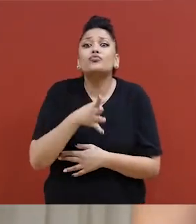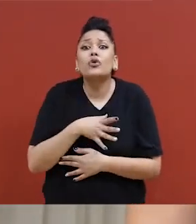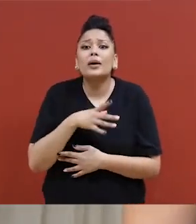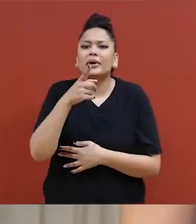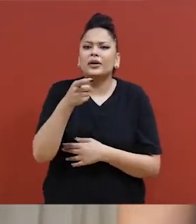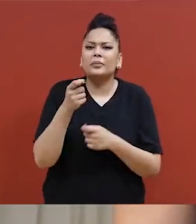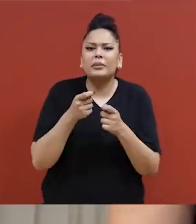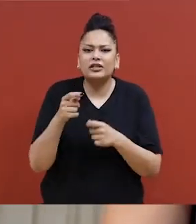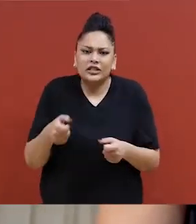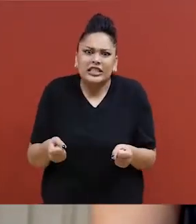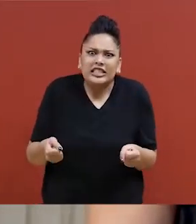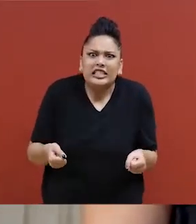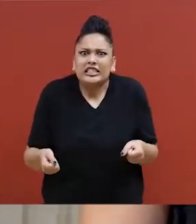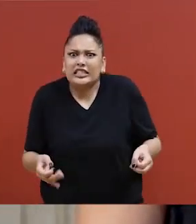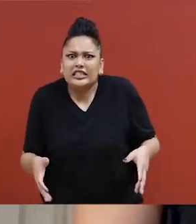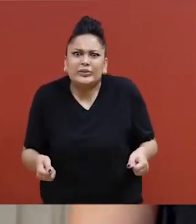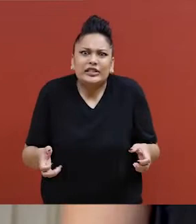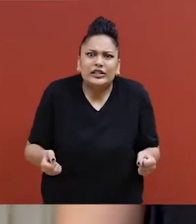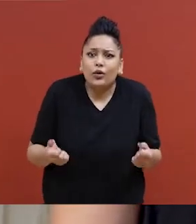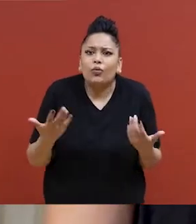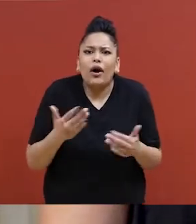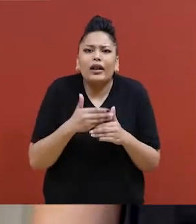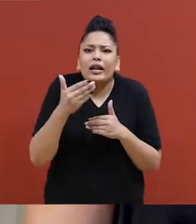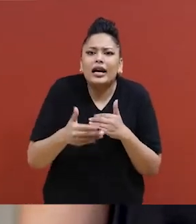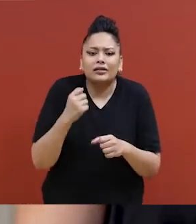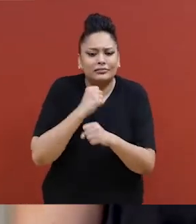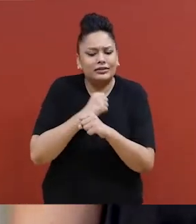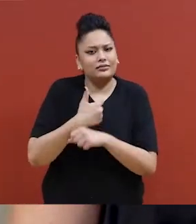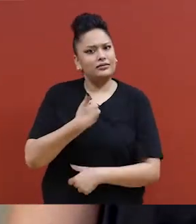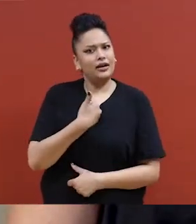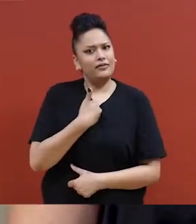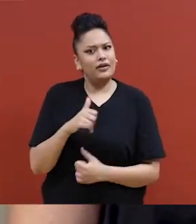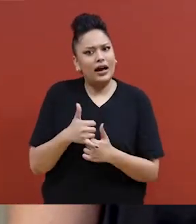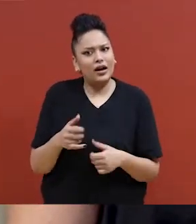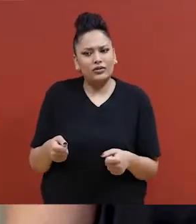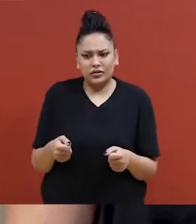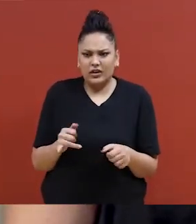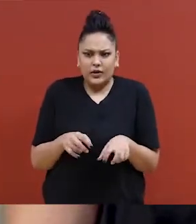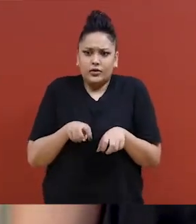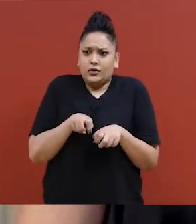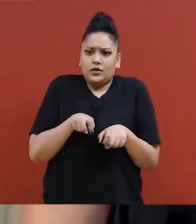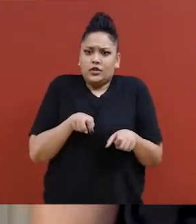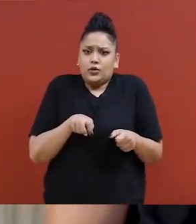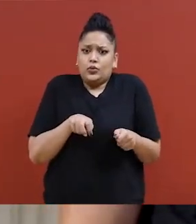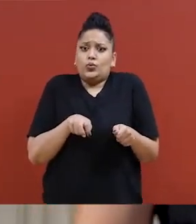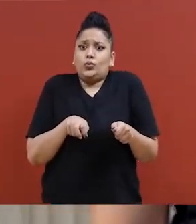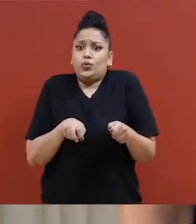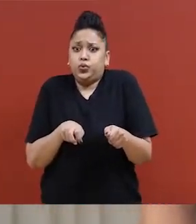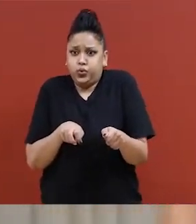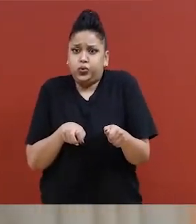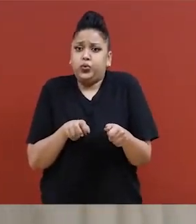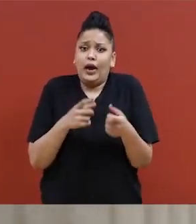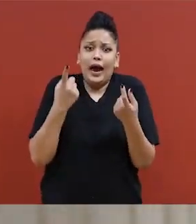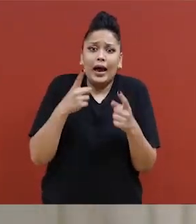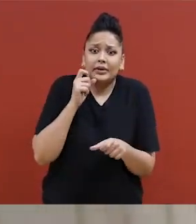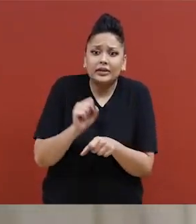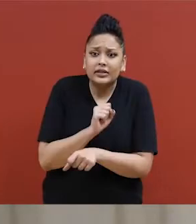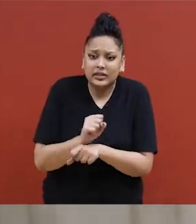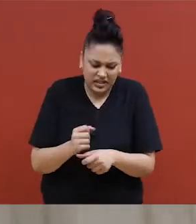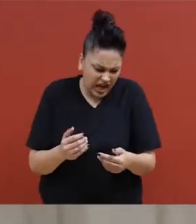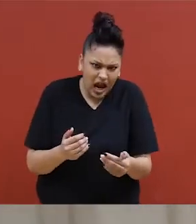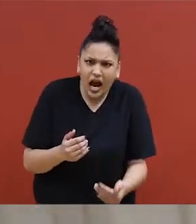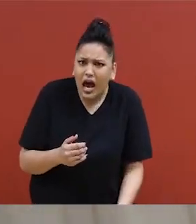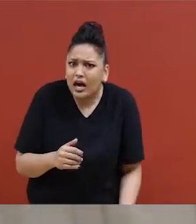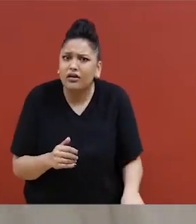motorized wheelchairs, who have hit that joystick, and who have sliced with their footrest through the